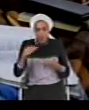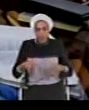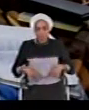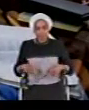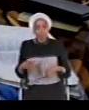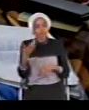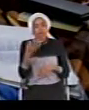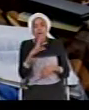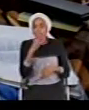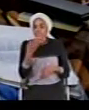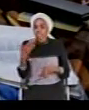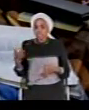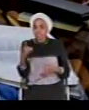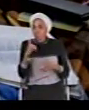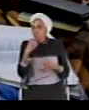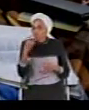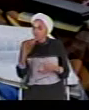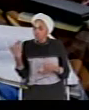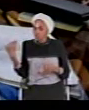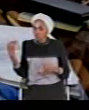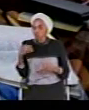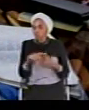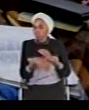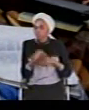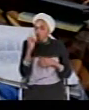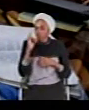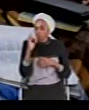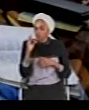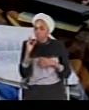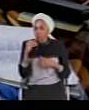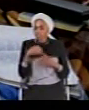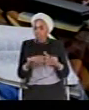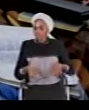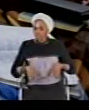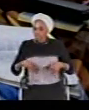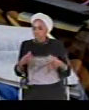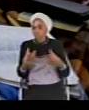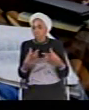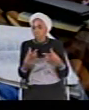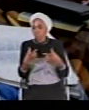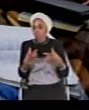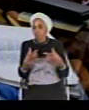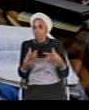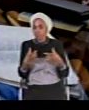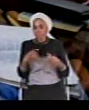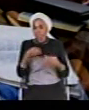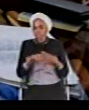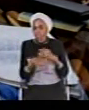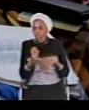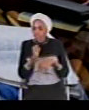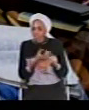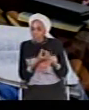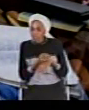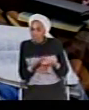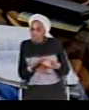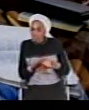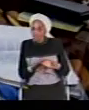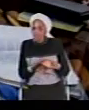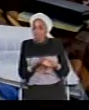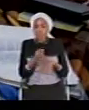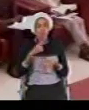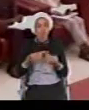things you said before in preaching, in lifestyle, in counseling, but